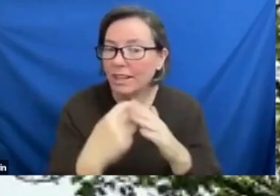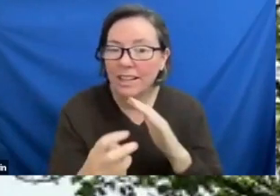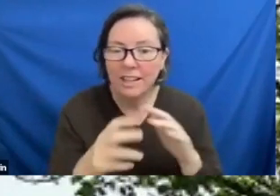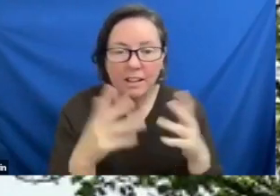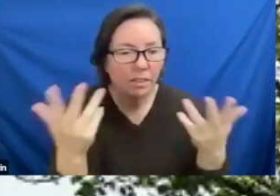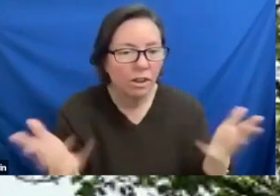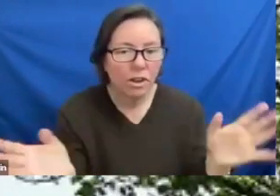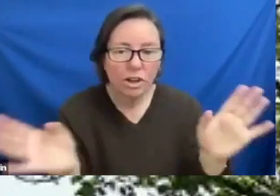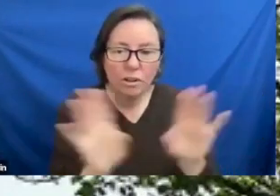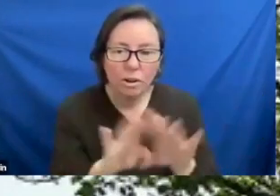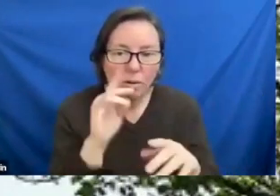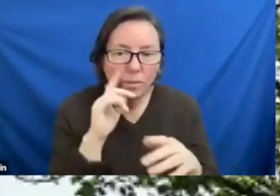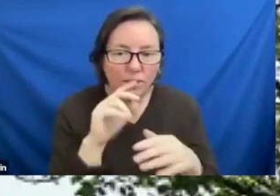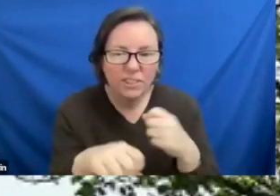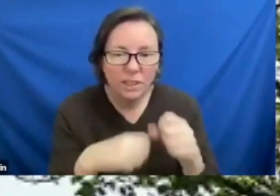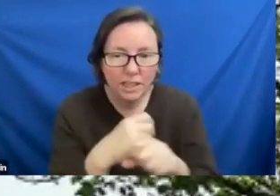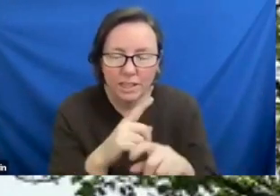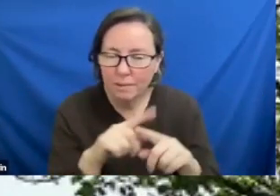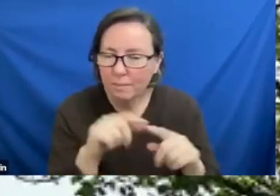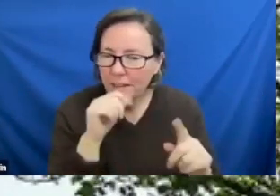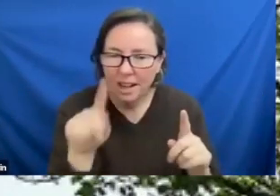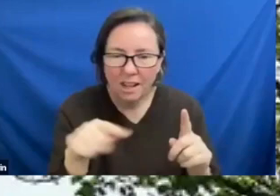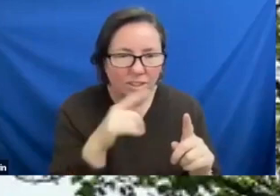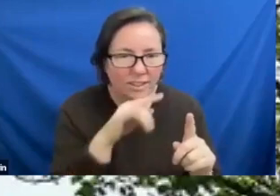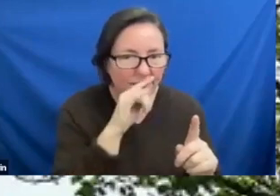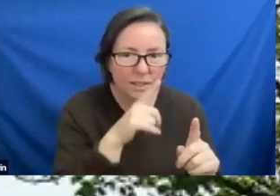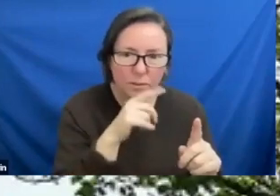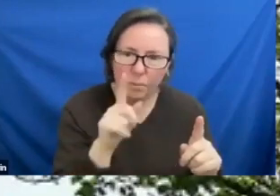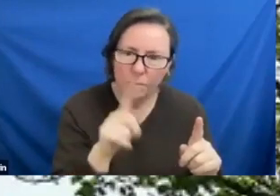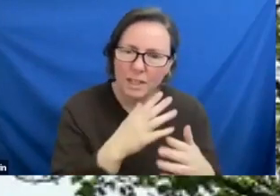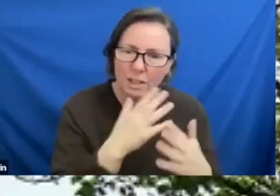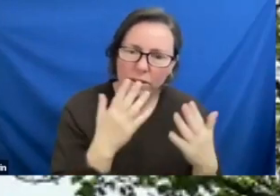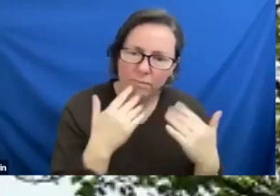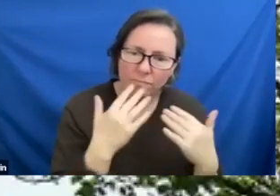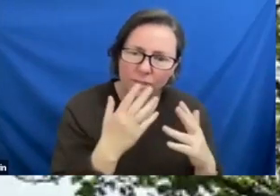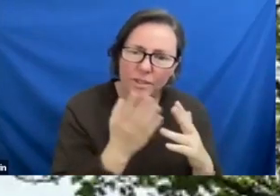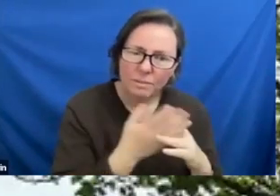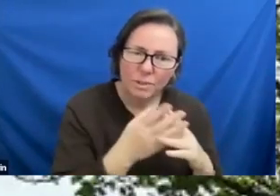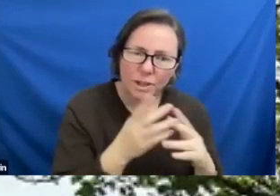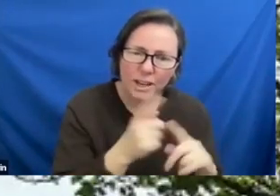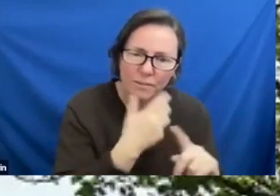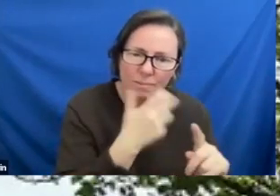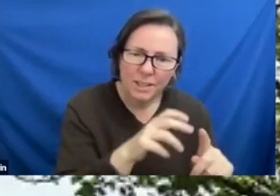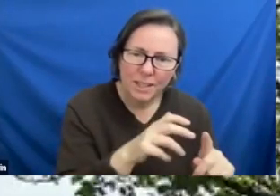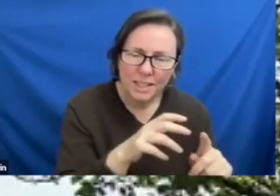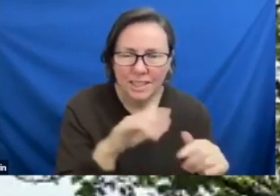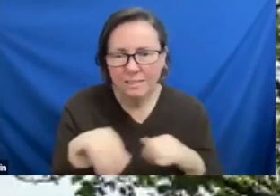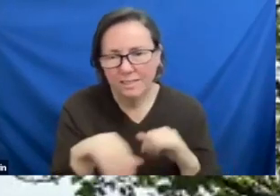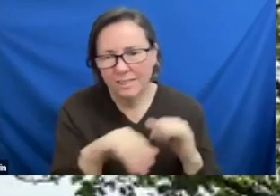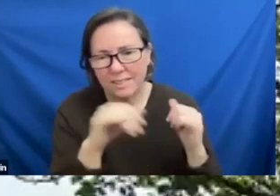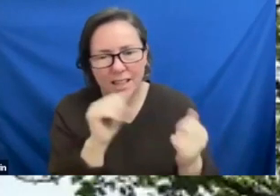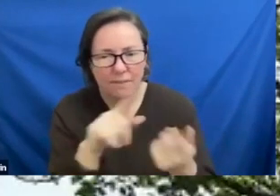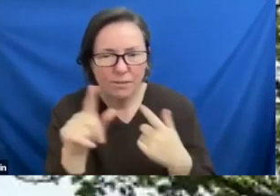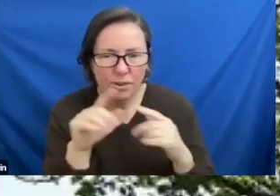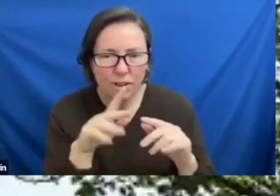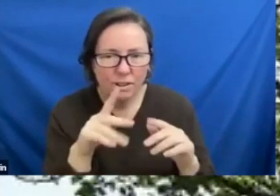for the season, but it isn't just kids who need the relief from the heat. I understand this is the same throughout all public pools.